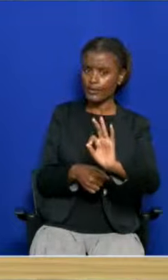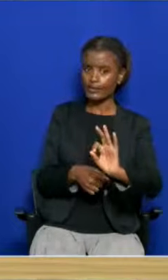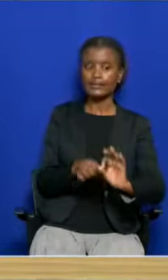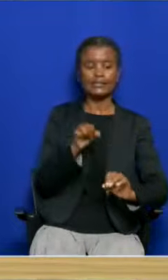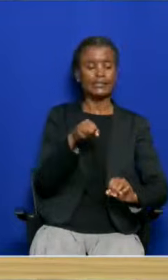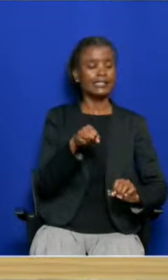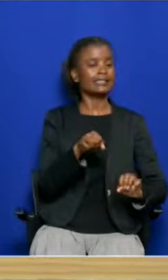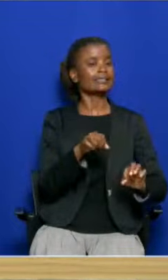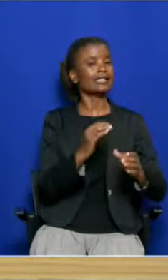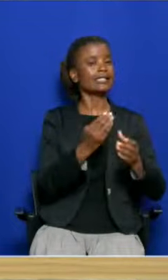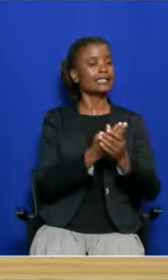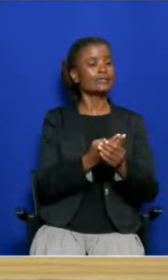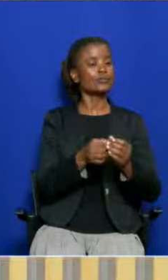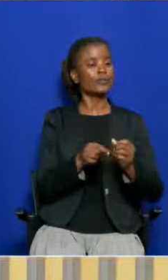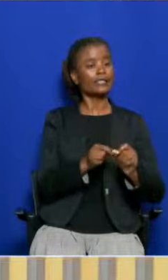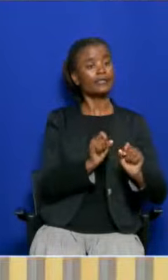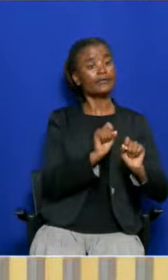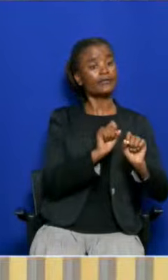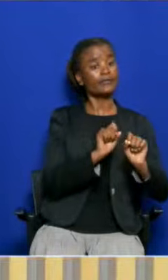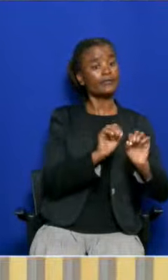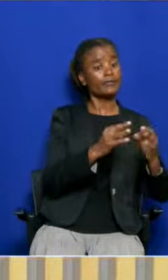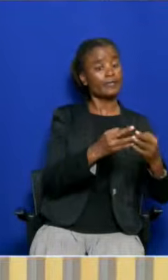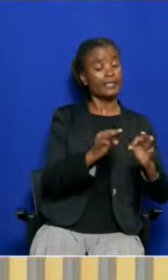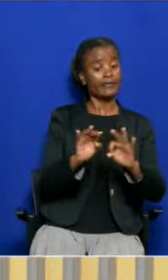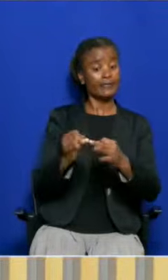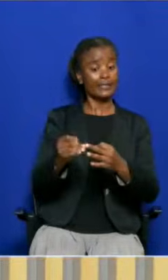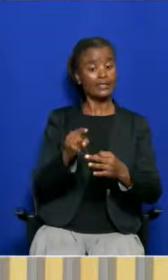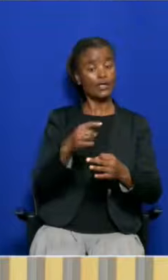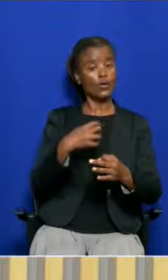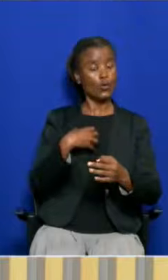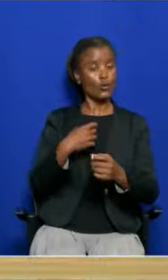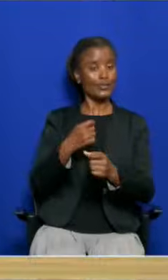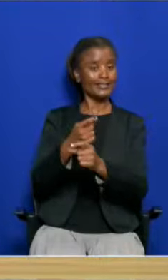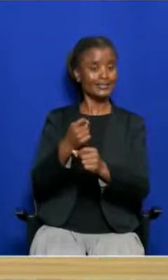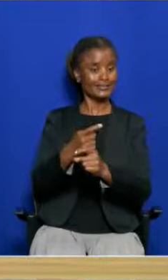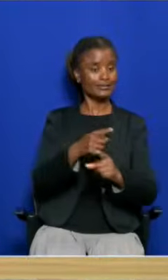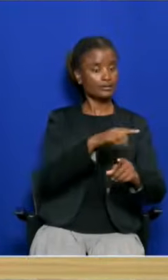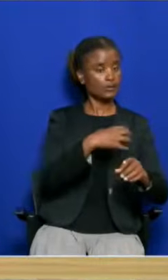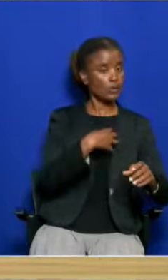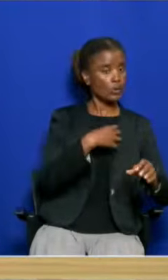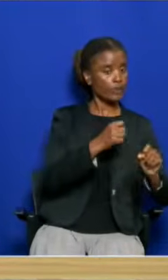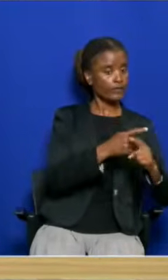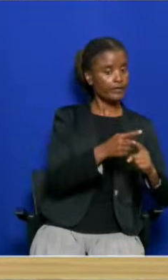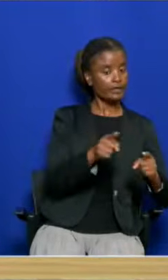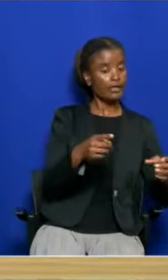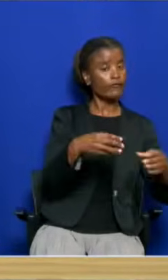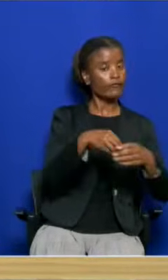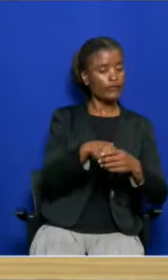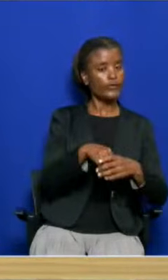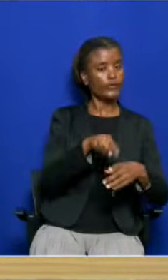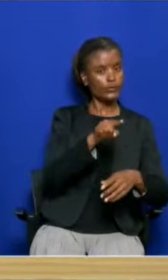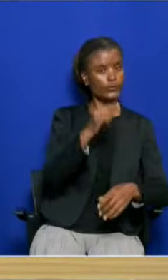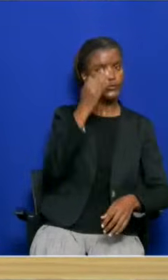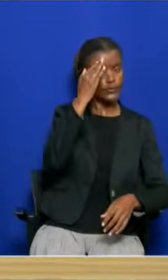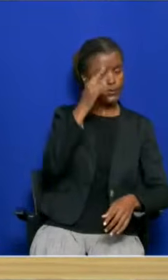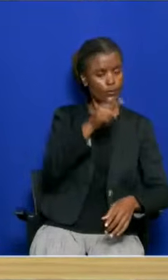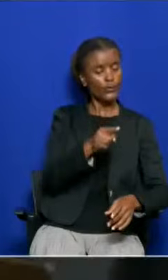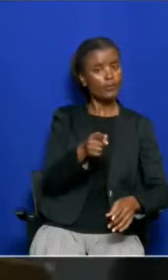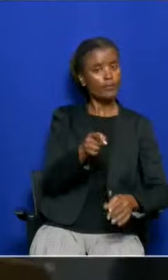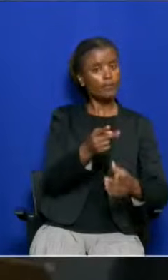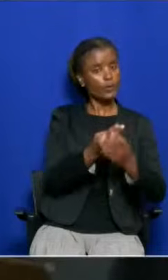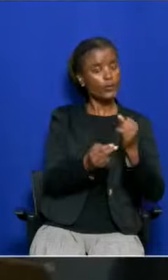own taxis, and you just got involved because you know these two families. That's correct, Yes, Commissioner.